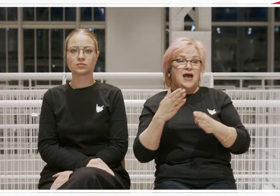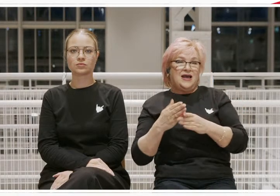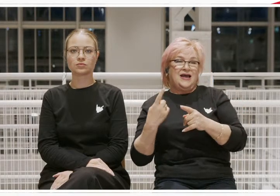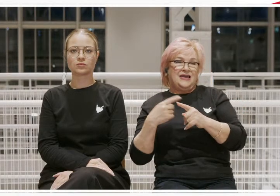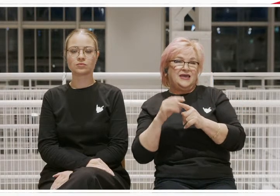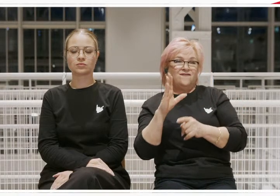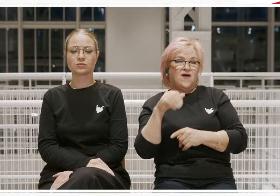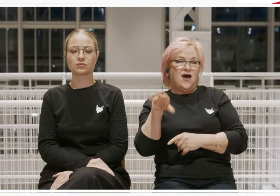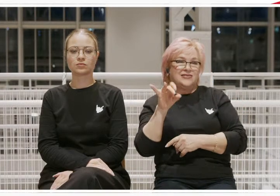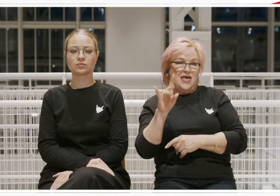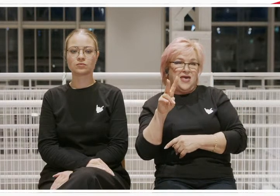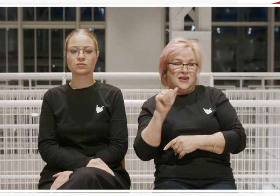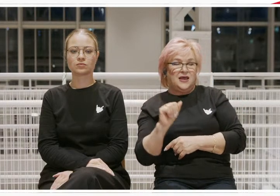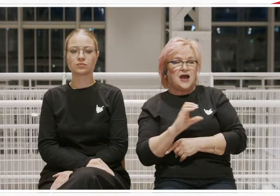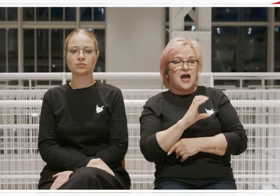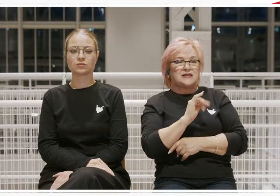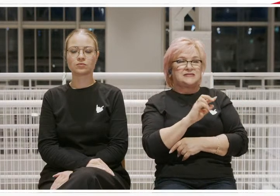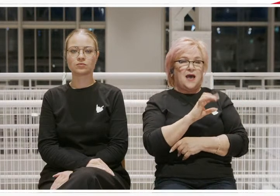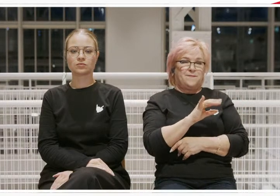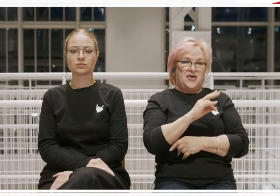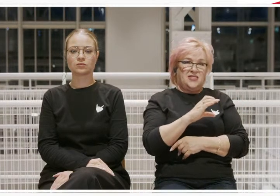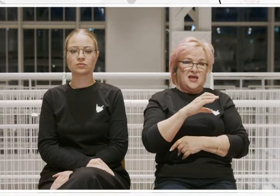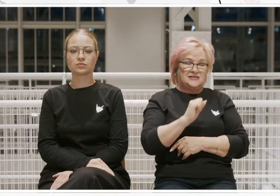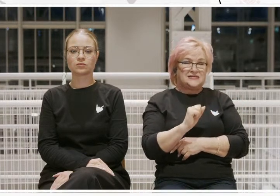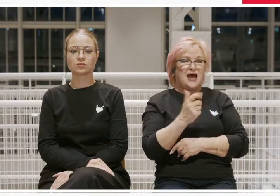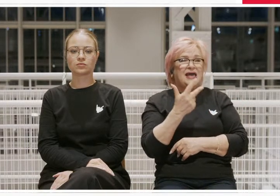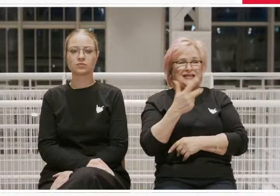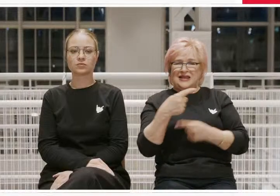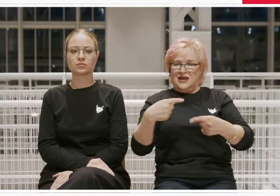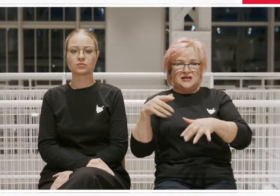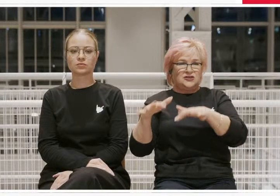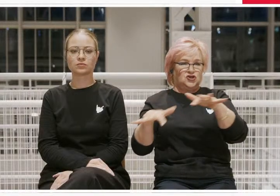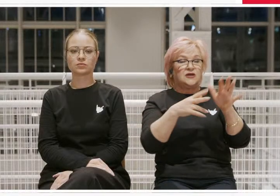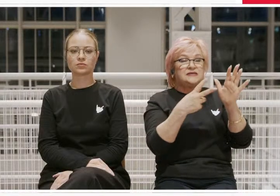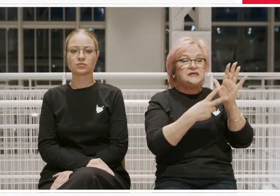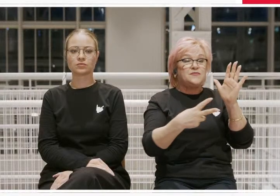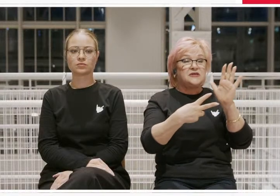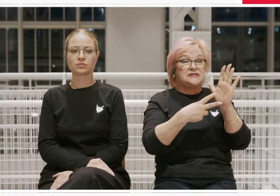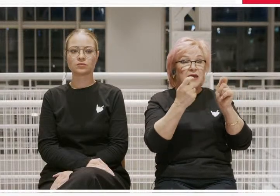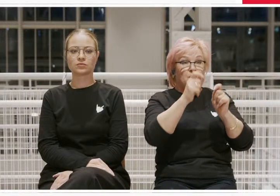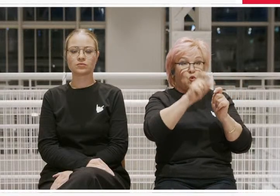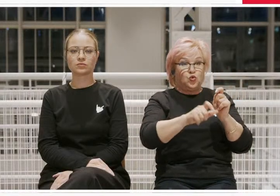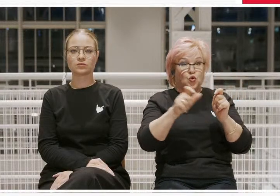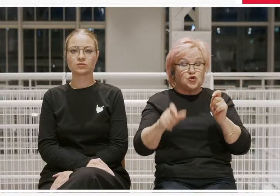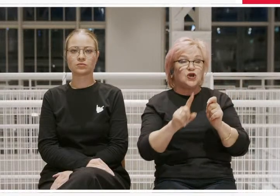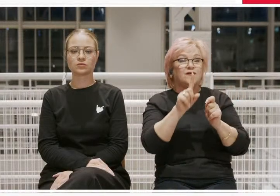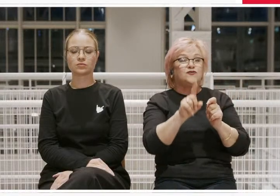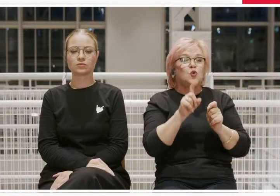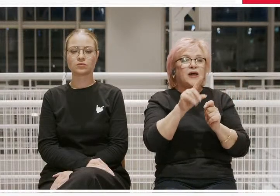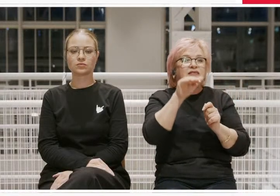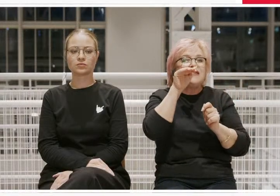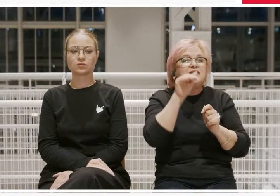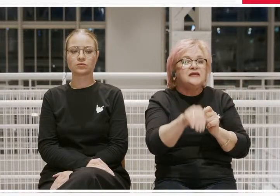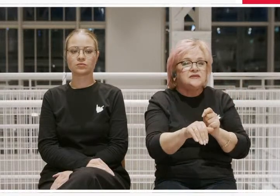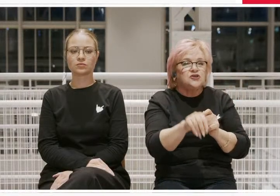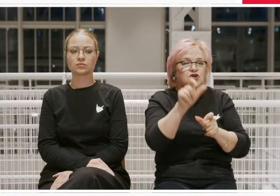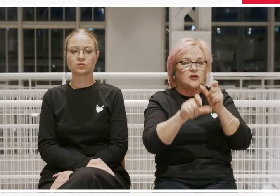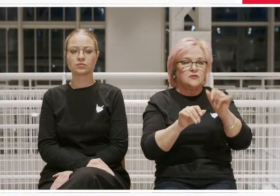almost around 100,000 visitors. So the 12th edition was